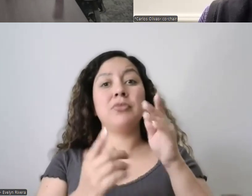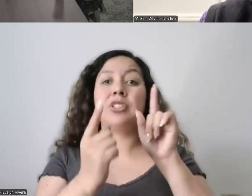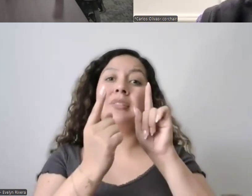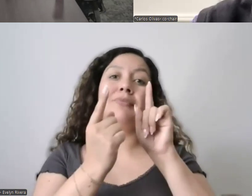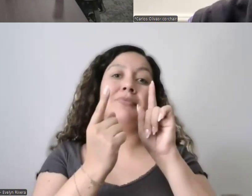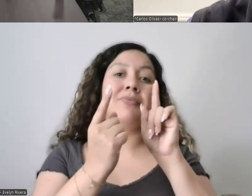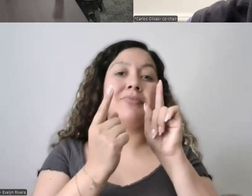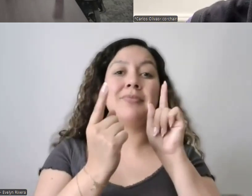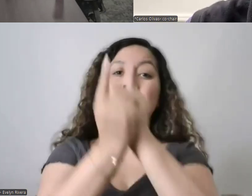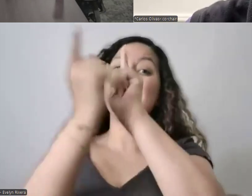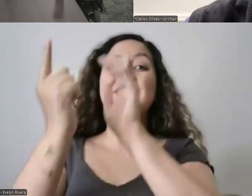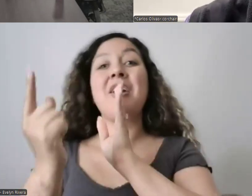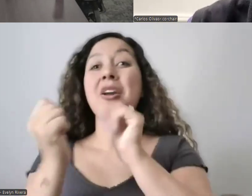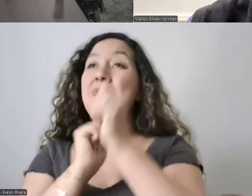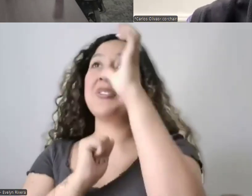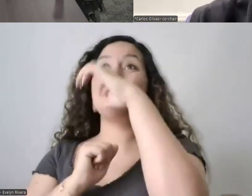for years.